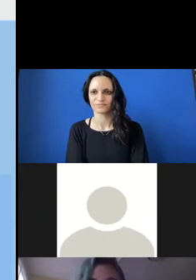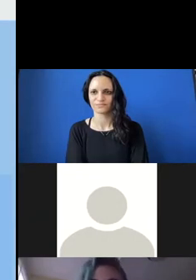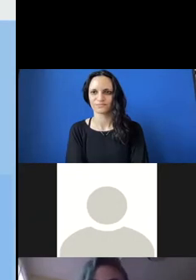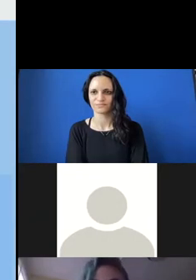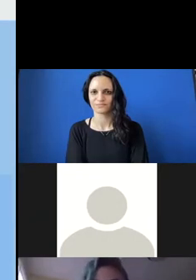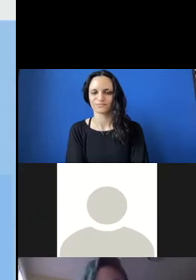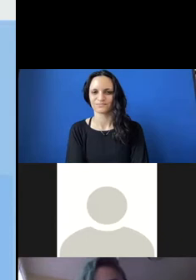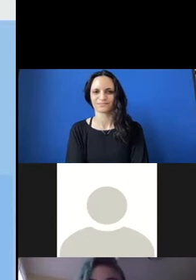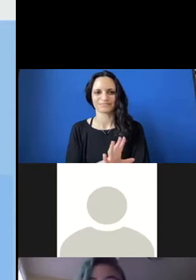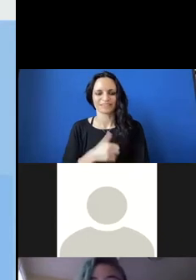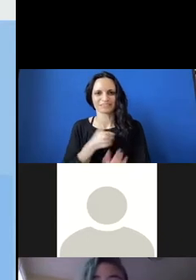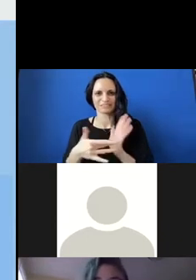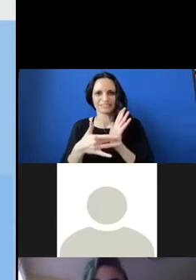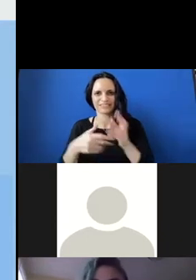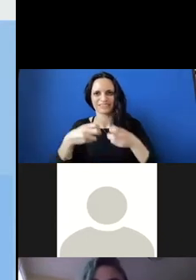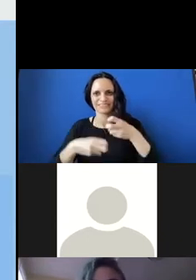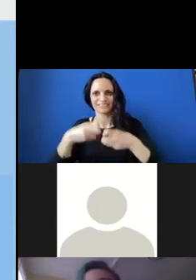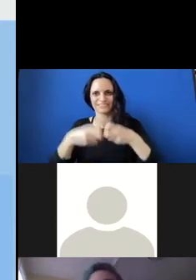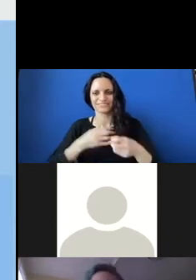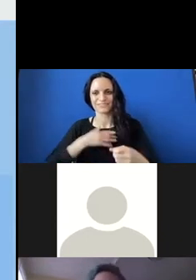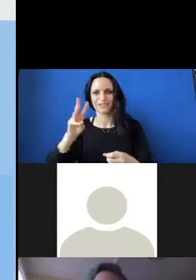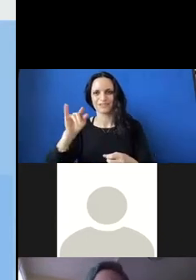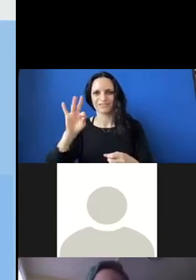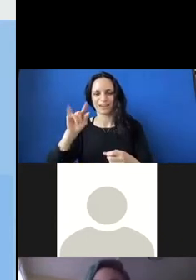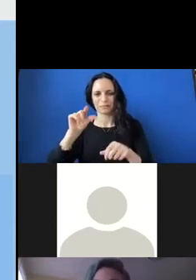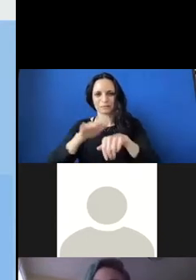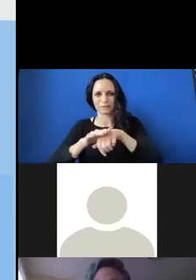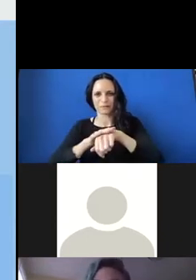Sorry for the technical difficulty. My wife is a little slow, so it takes me a little bit.